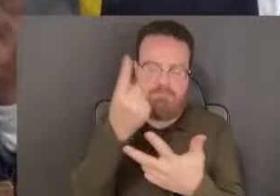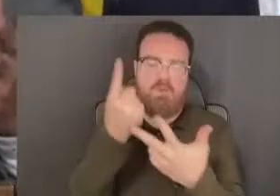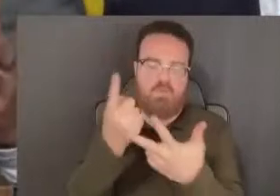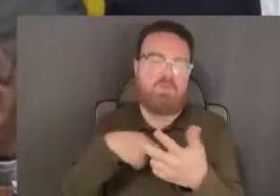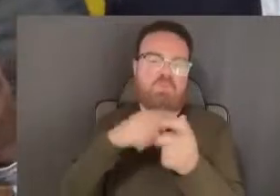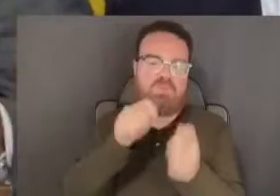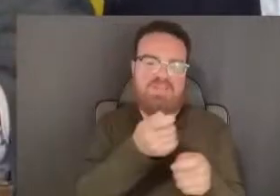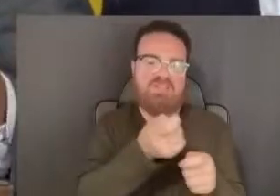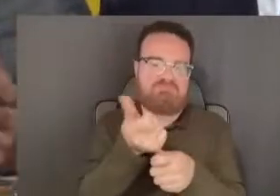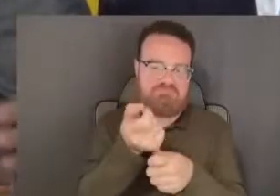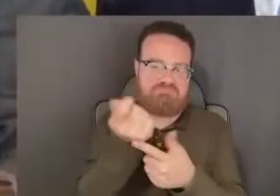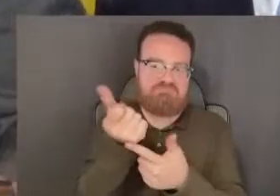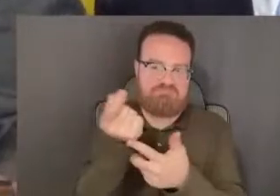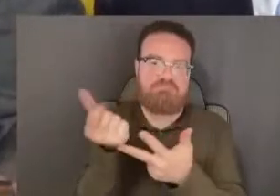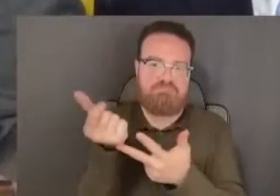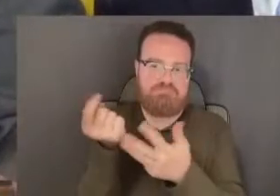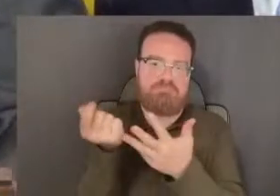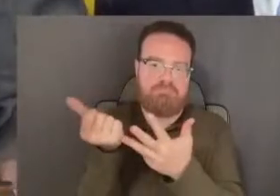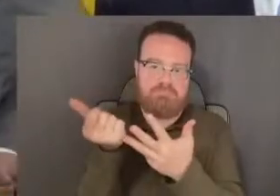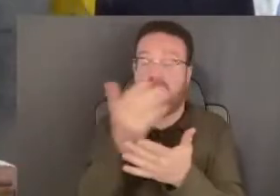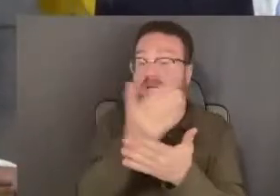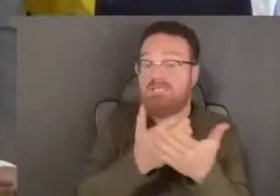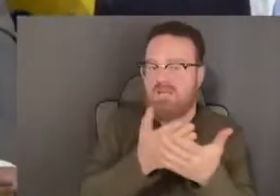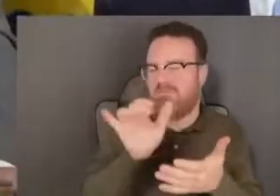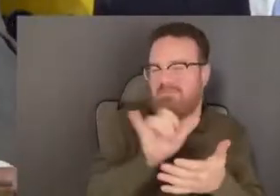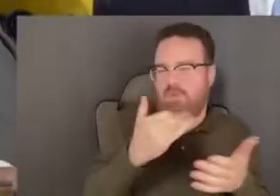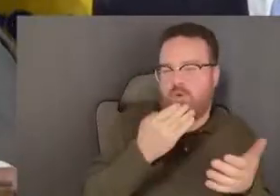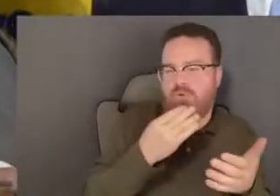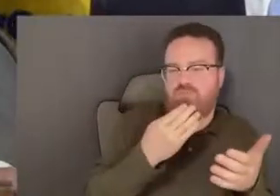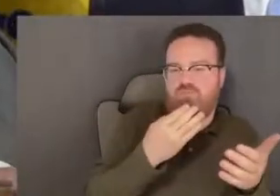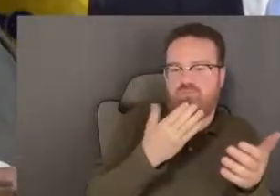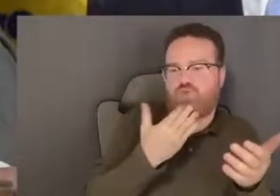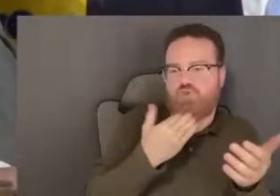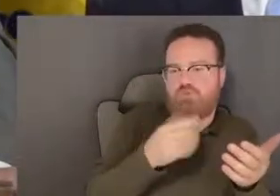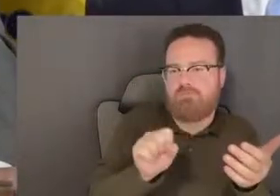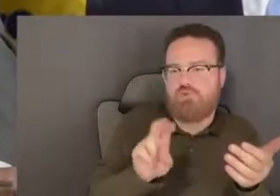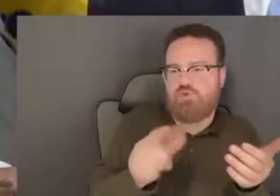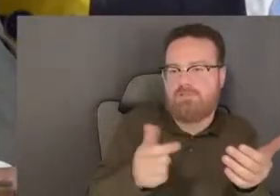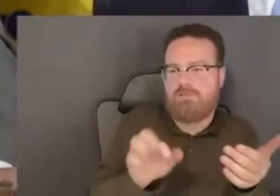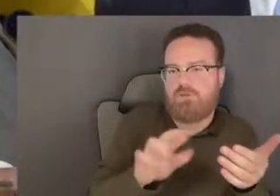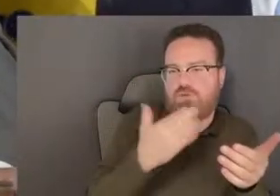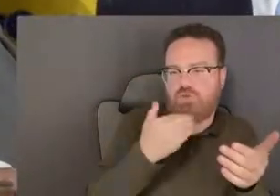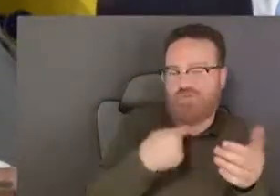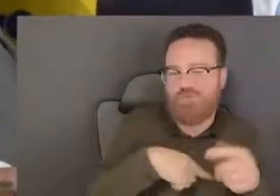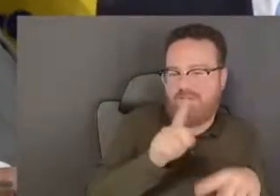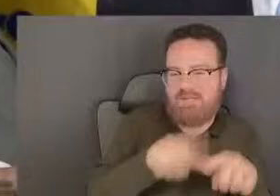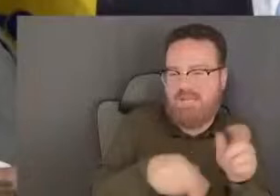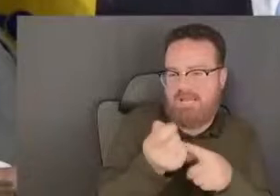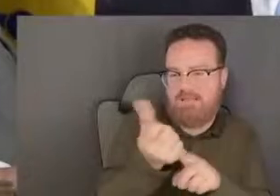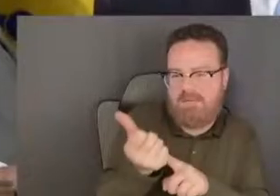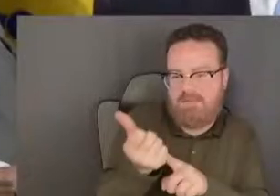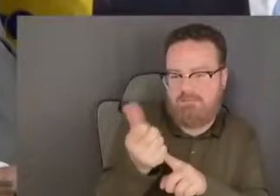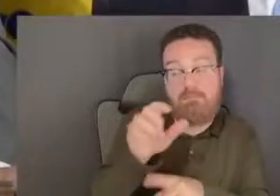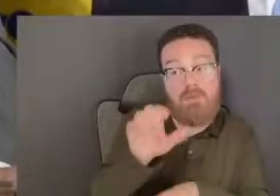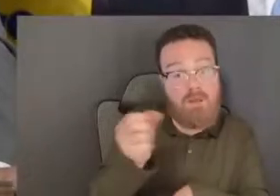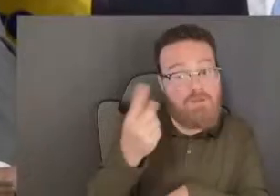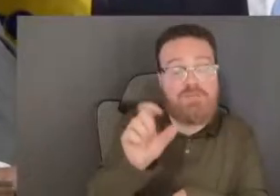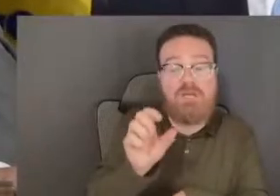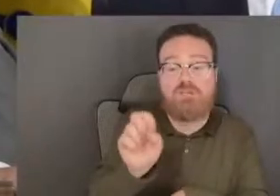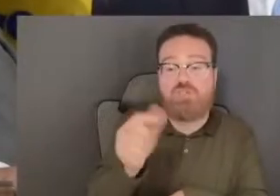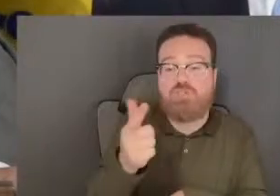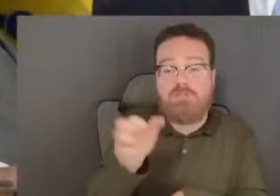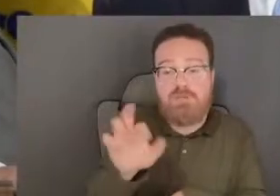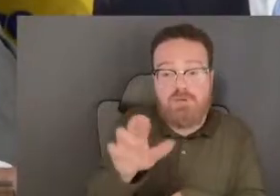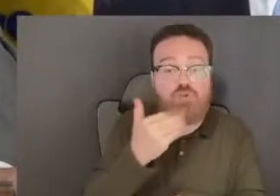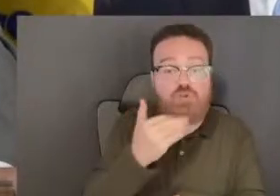that we'll never be able to eliminate, like sugar. And sugar is poison, and Americans need to know that. It is poisoning